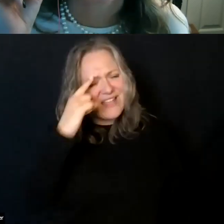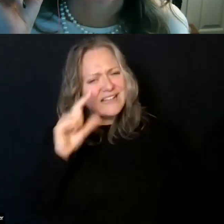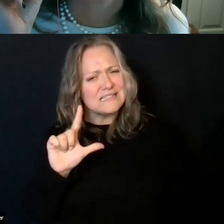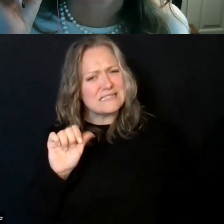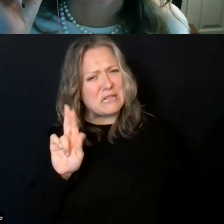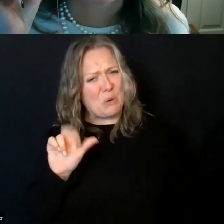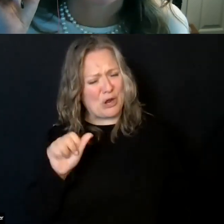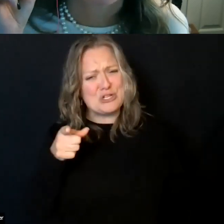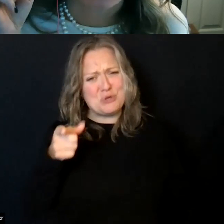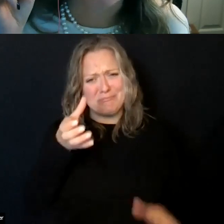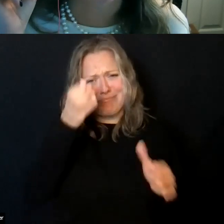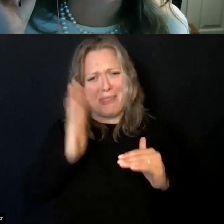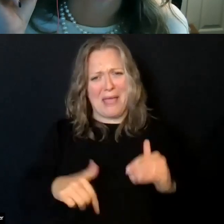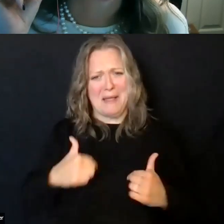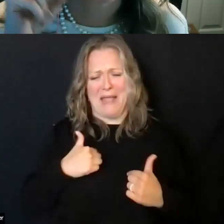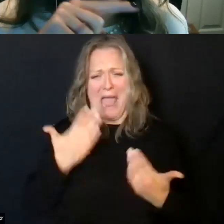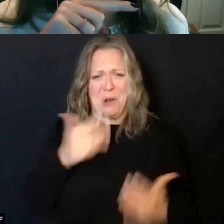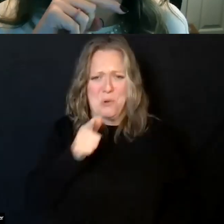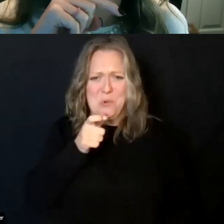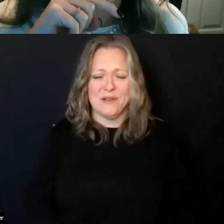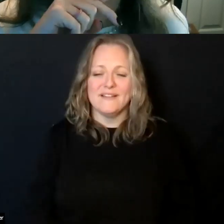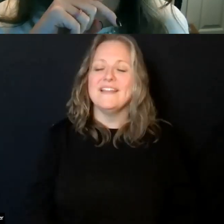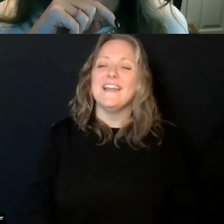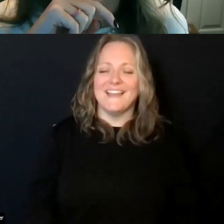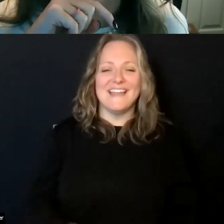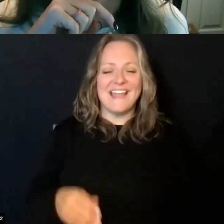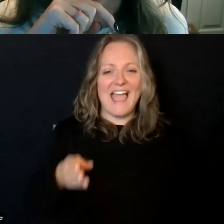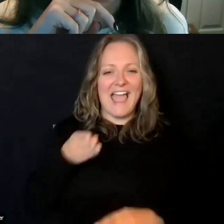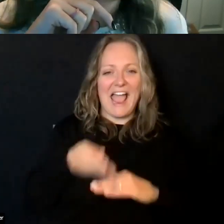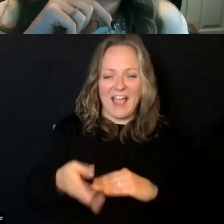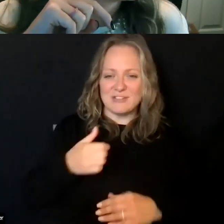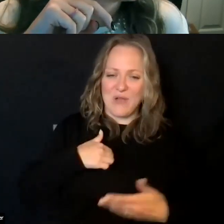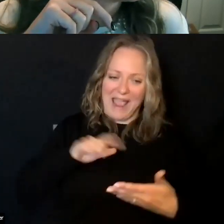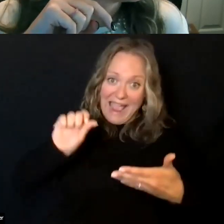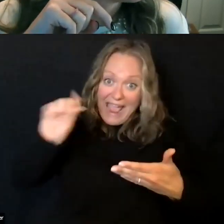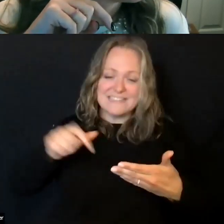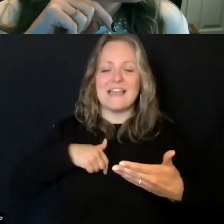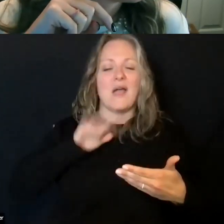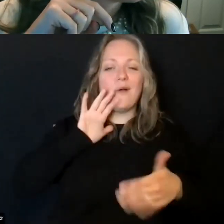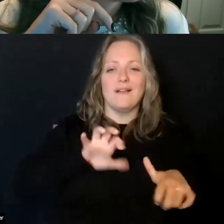probably know more than me, Lee. I will drop it in the chat right after I ask this question. Thank you.